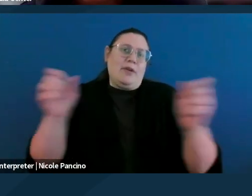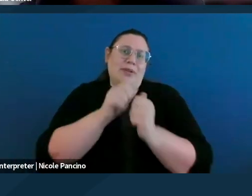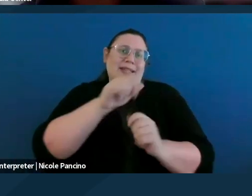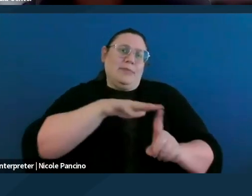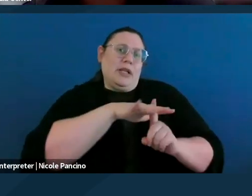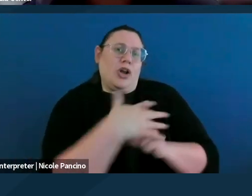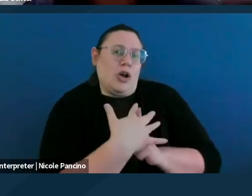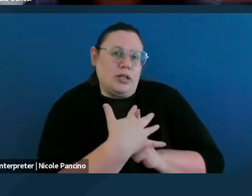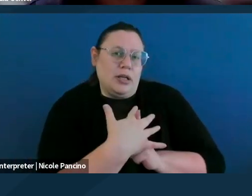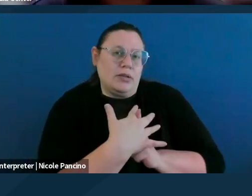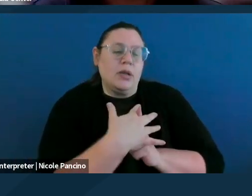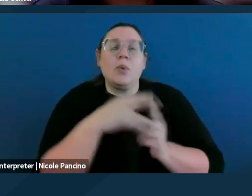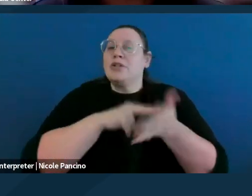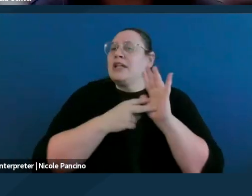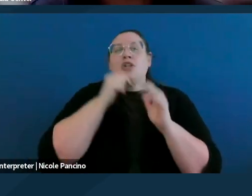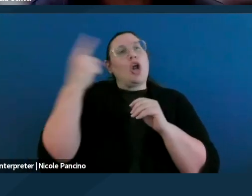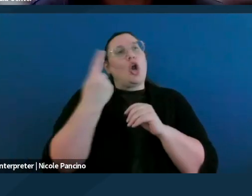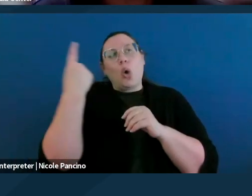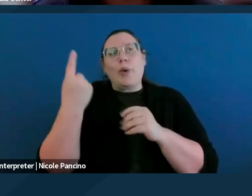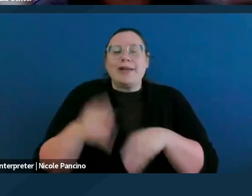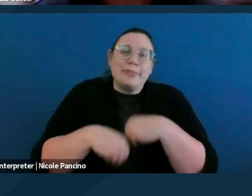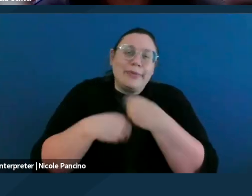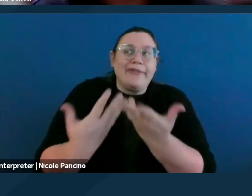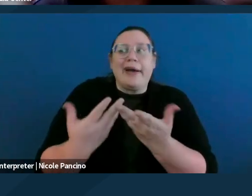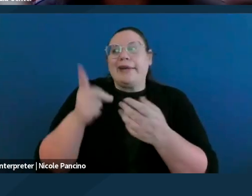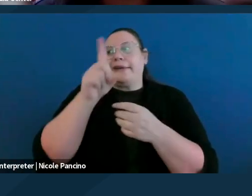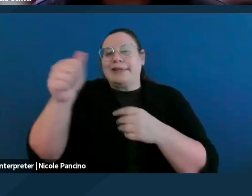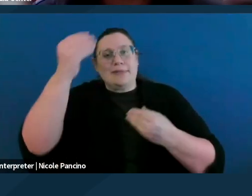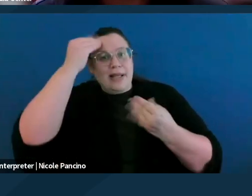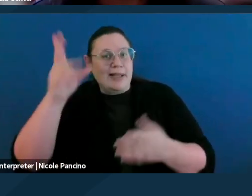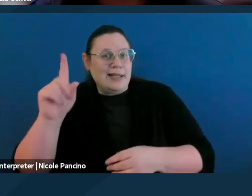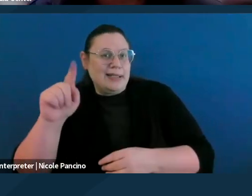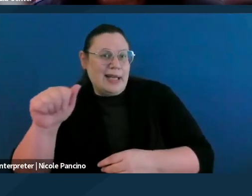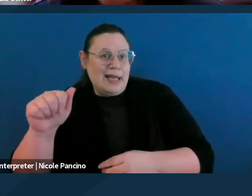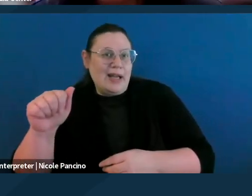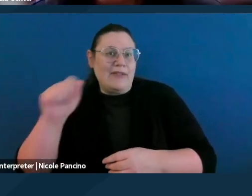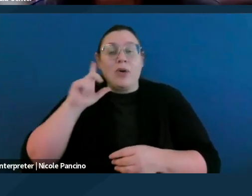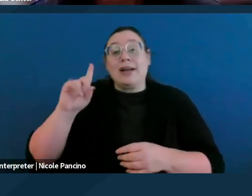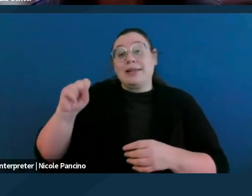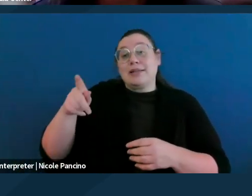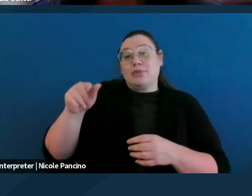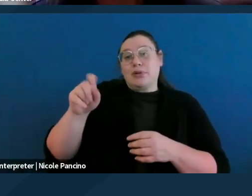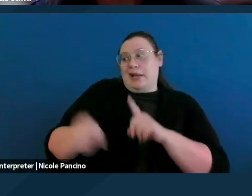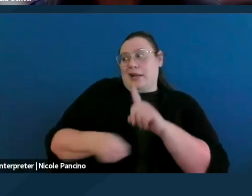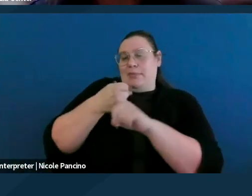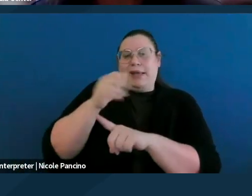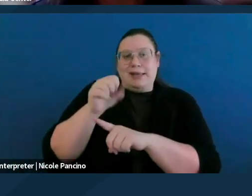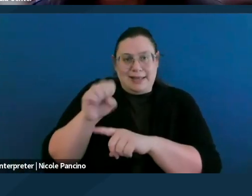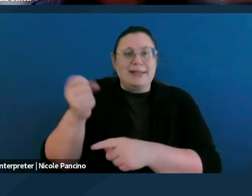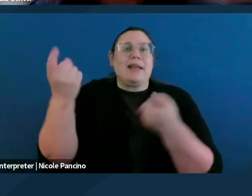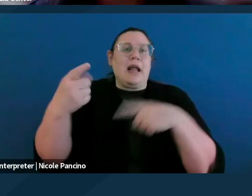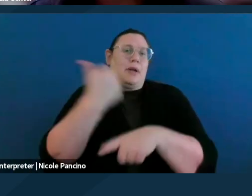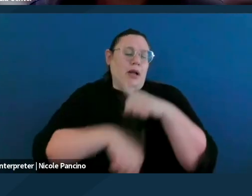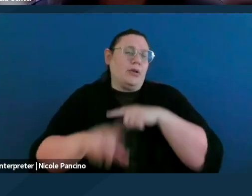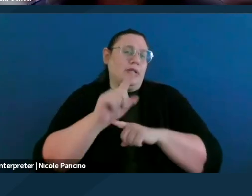not always providing disability data in disparate impact cases brought under disability